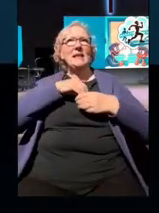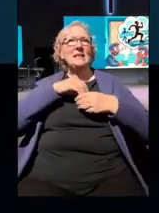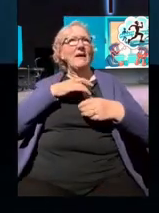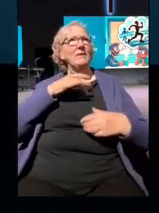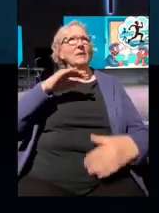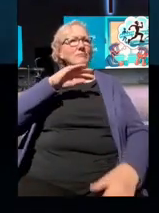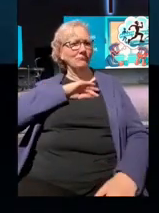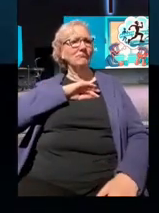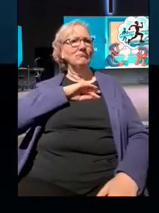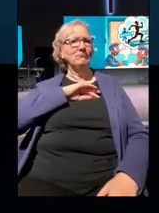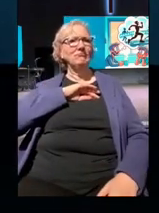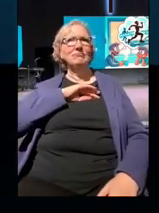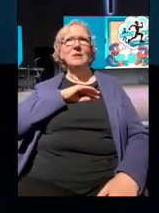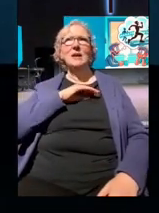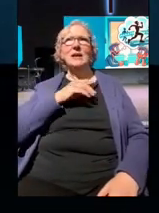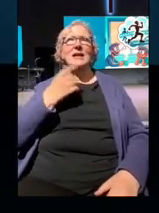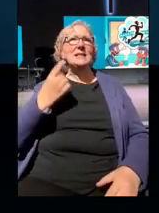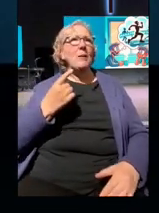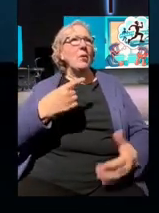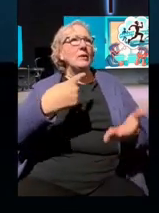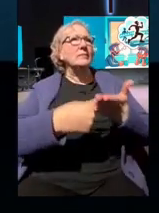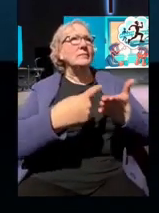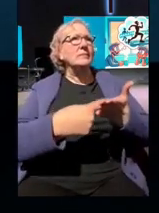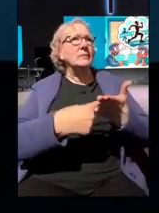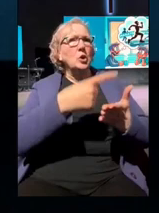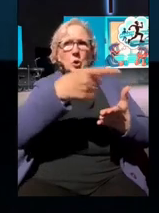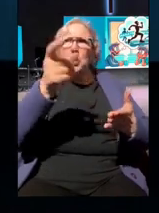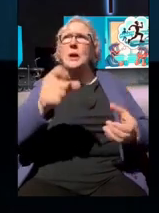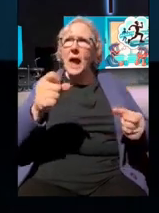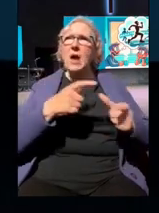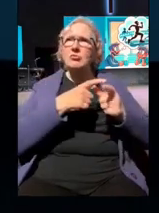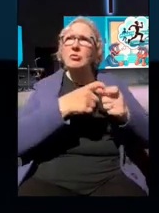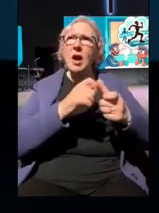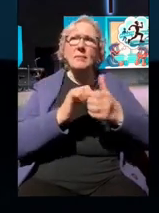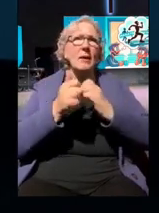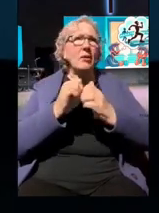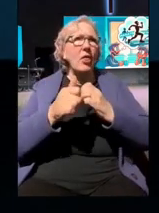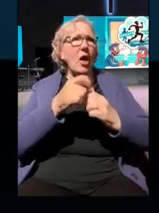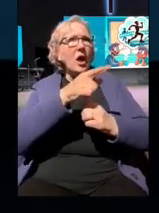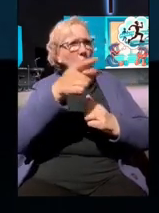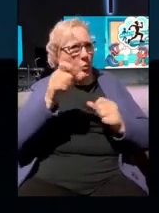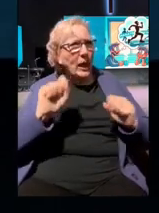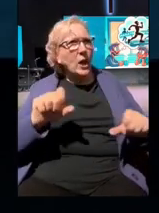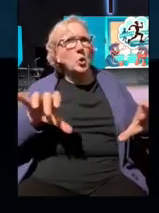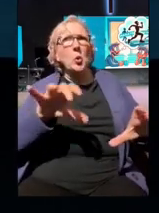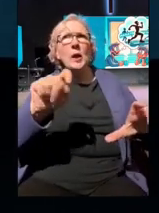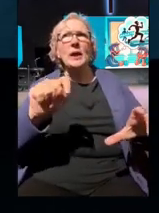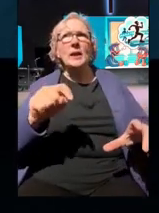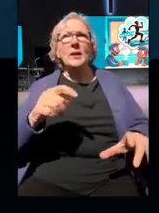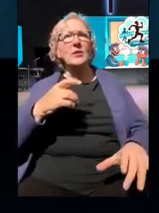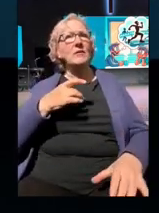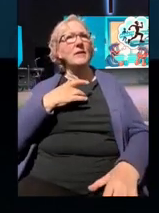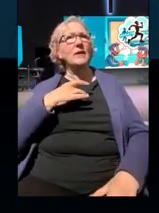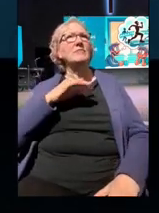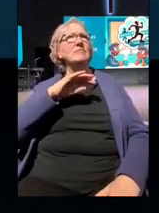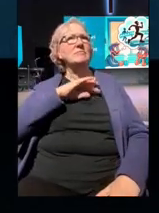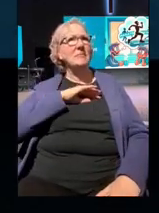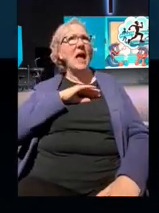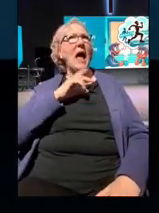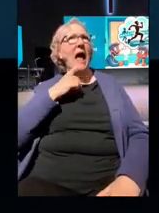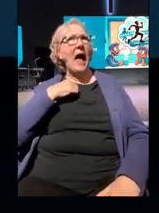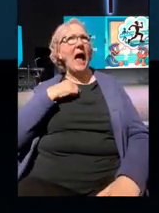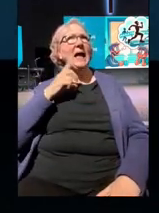someone talk to you about that you can run this marathon, and suddenly you feel like you've taken some real